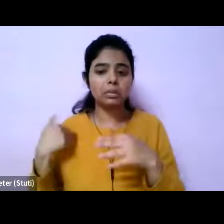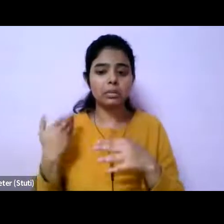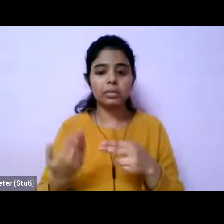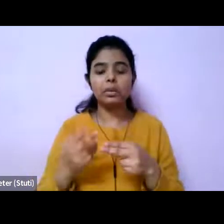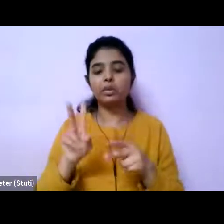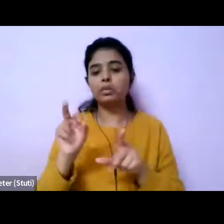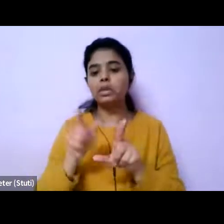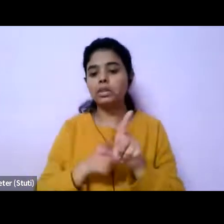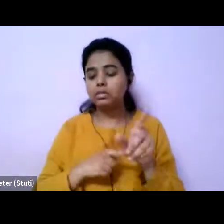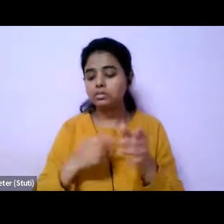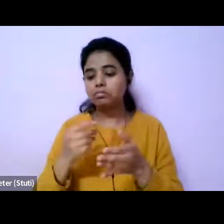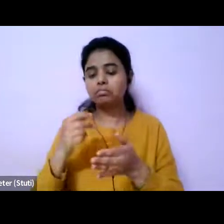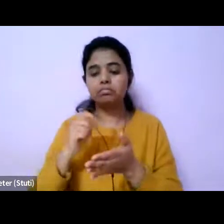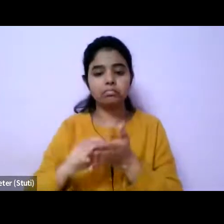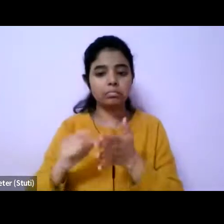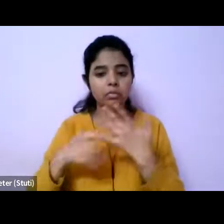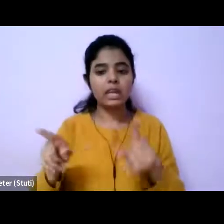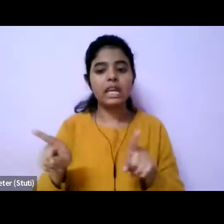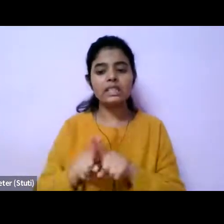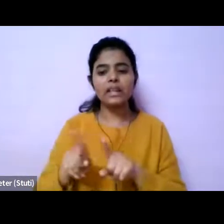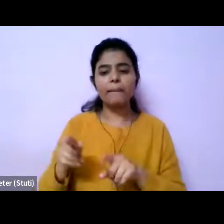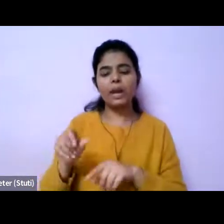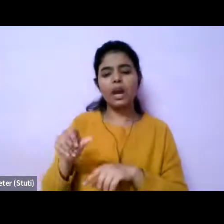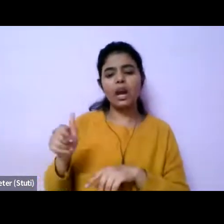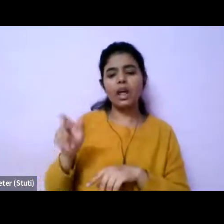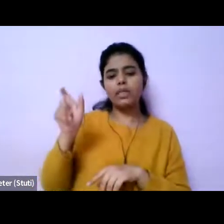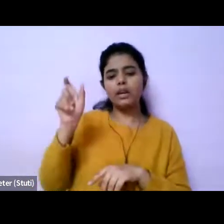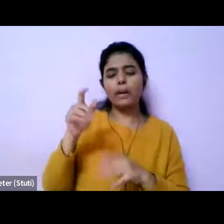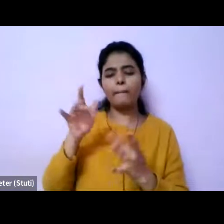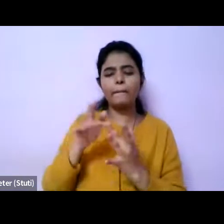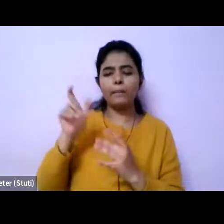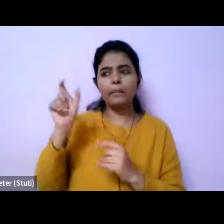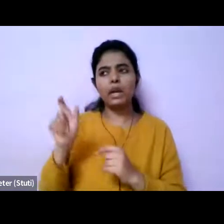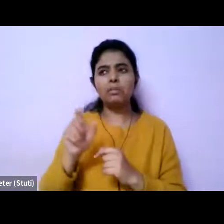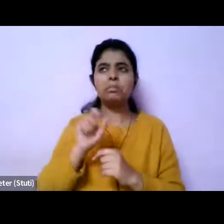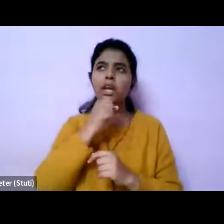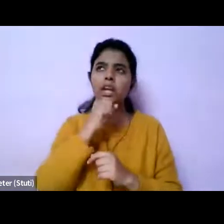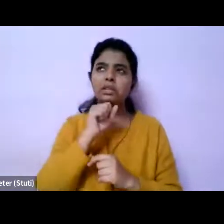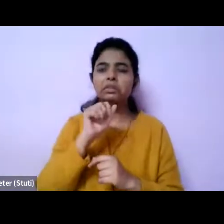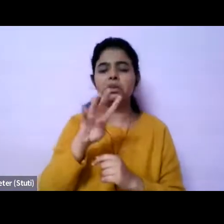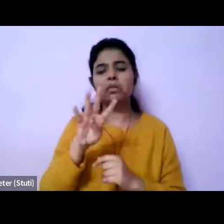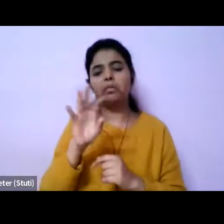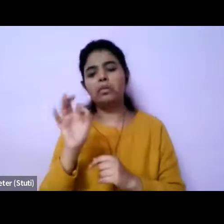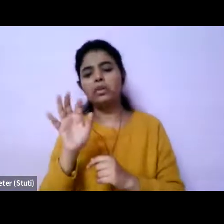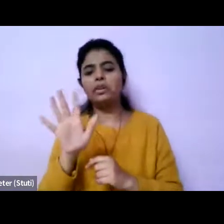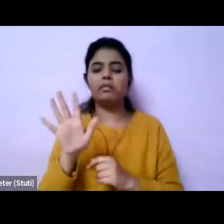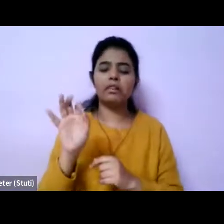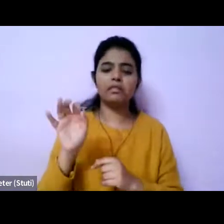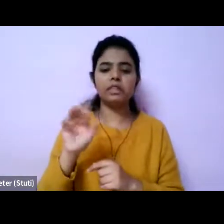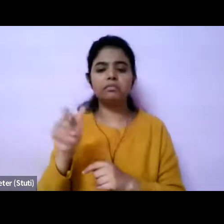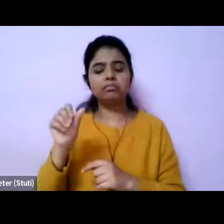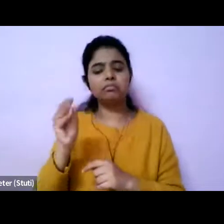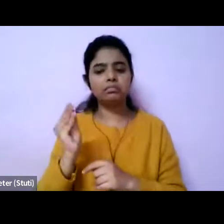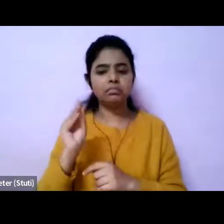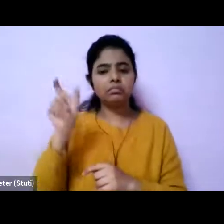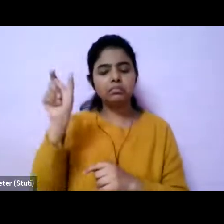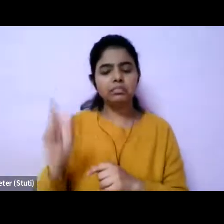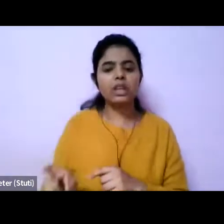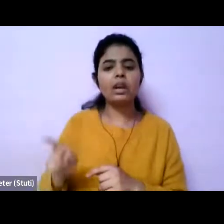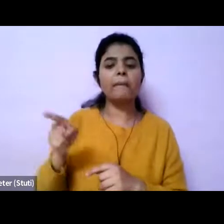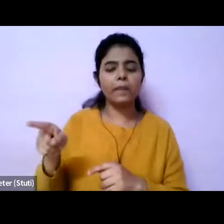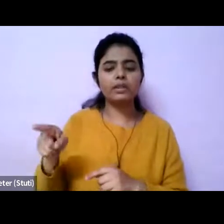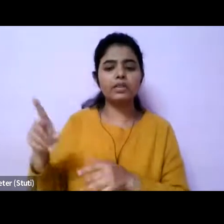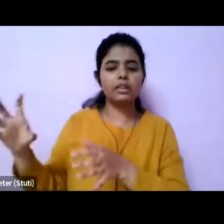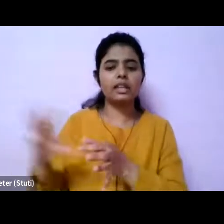symphonies as a middle-aged deaf man. Chandan is unvaryingly haunted by the shadow of Tara, a spectre that initiates him